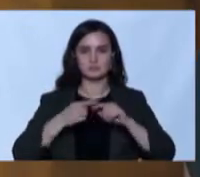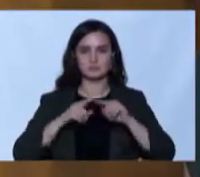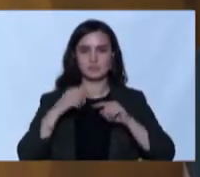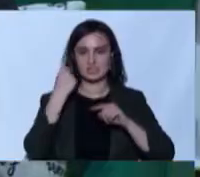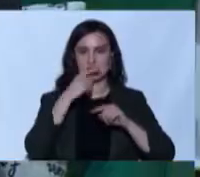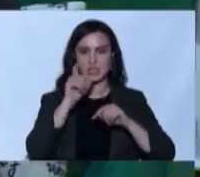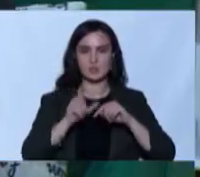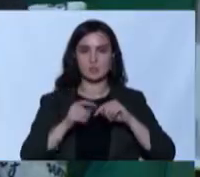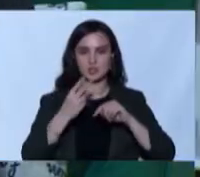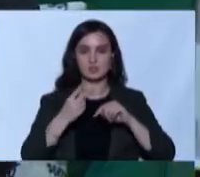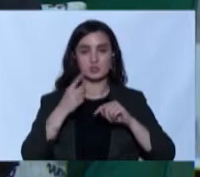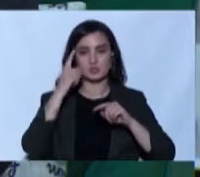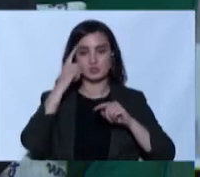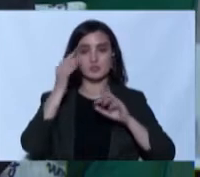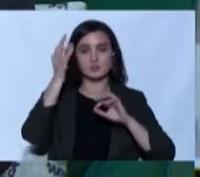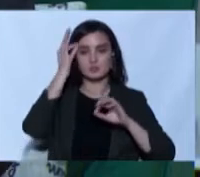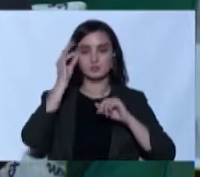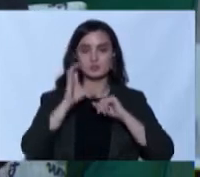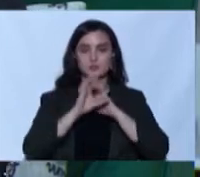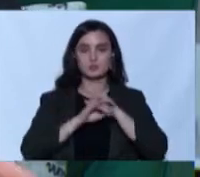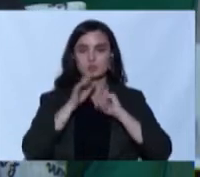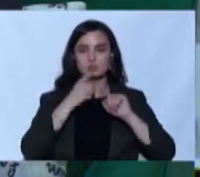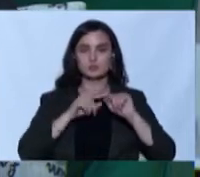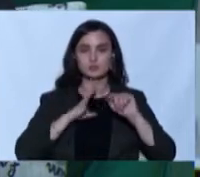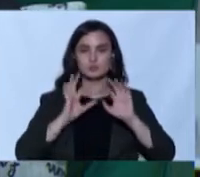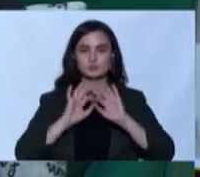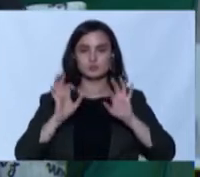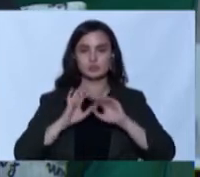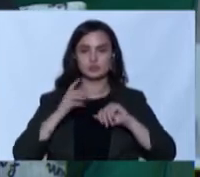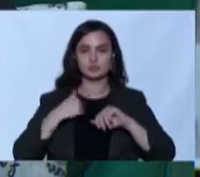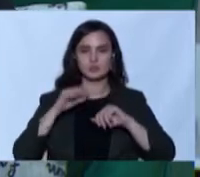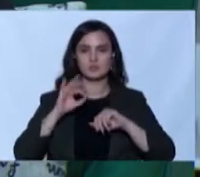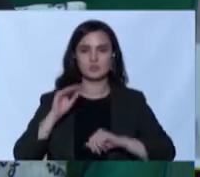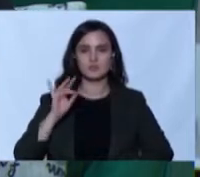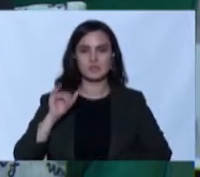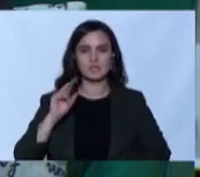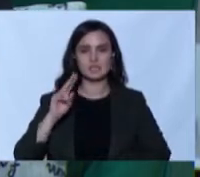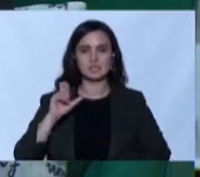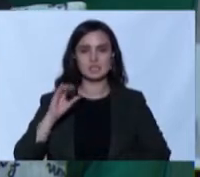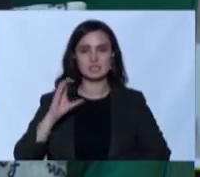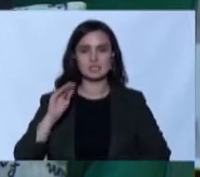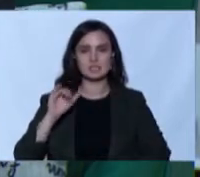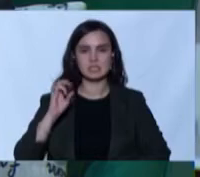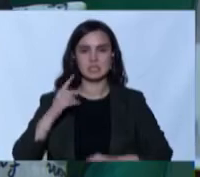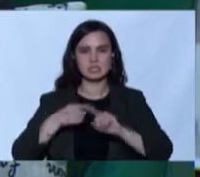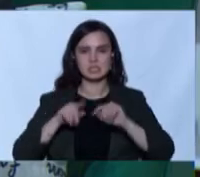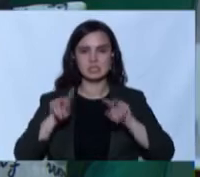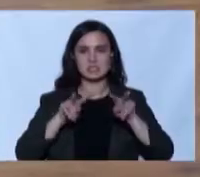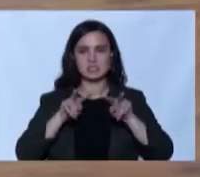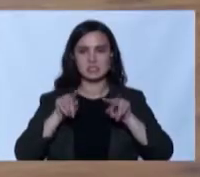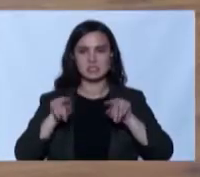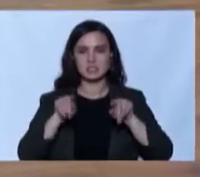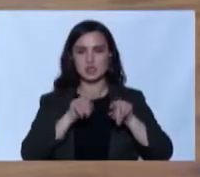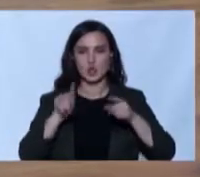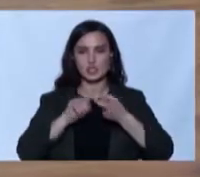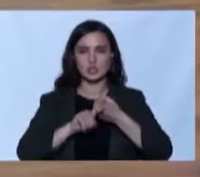image. And now remember, last time when we were speaking about Frankenstein, we said that there's this very significant